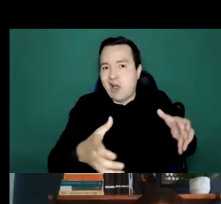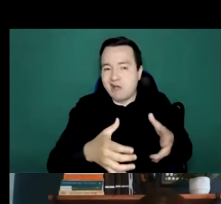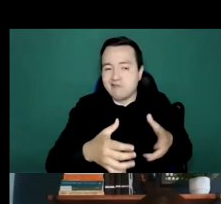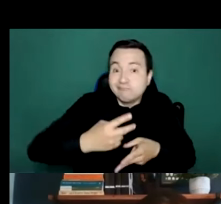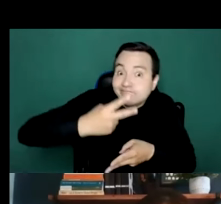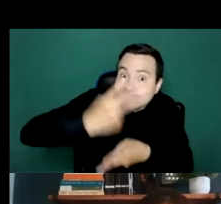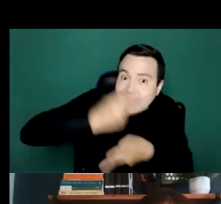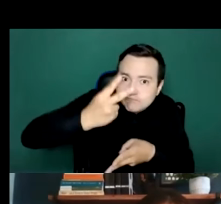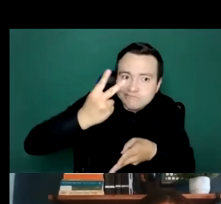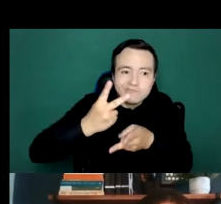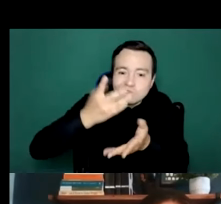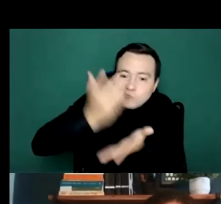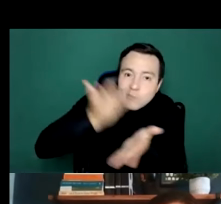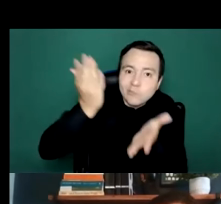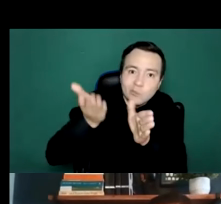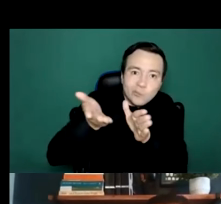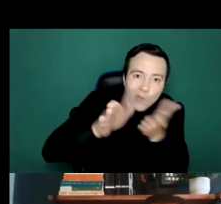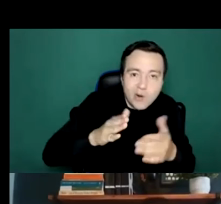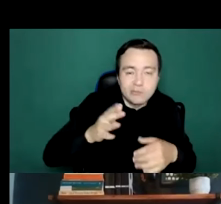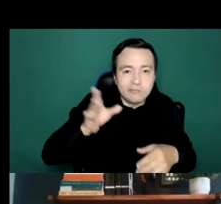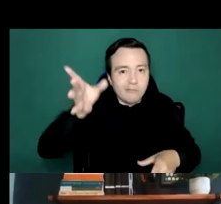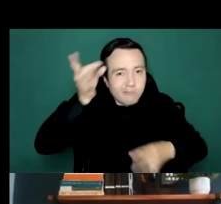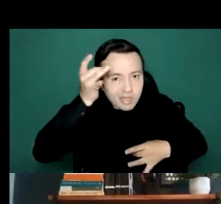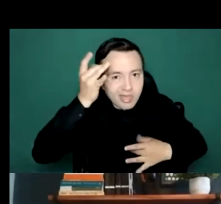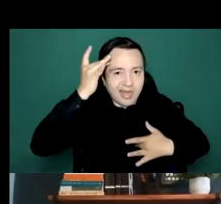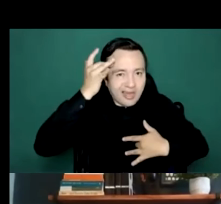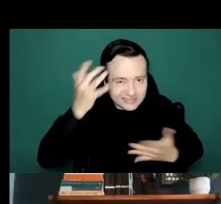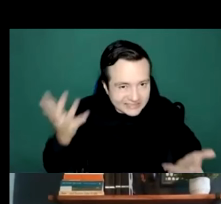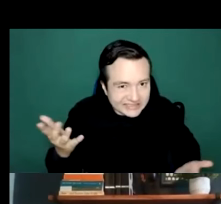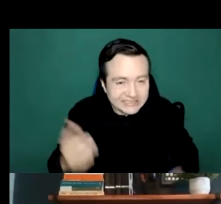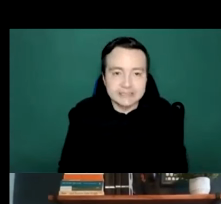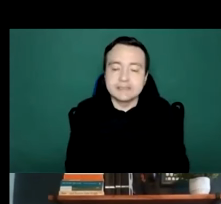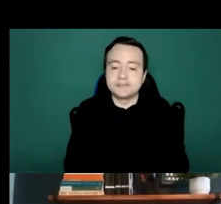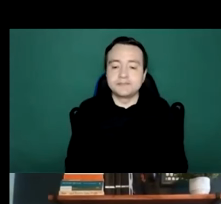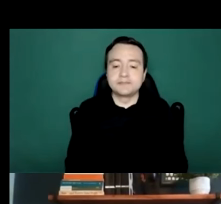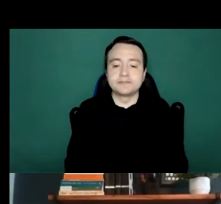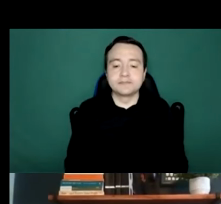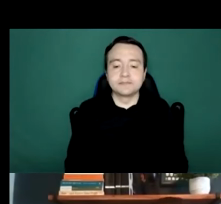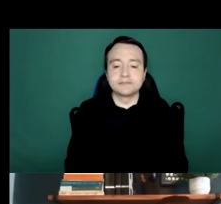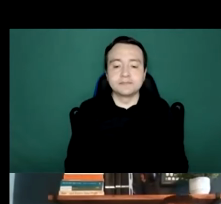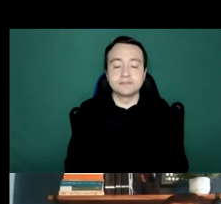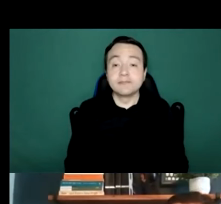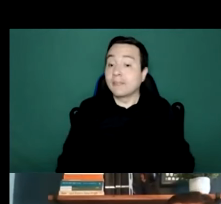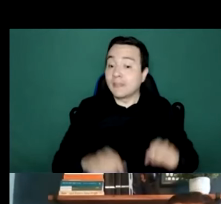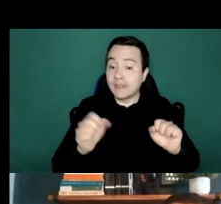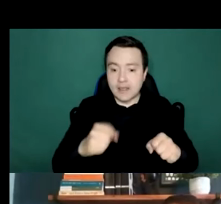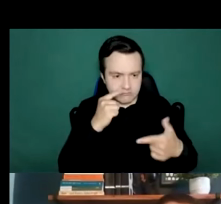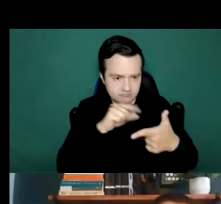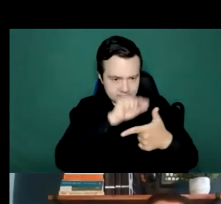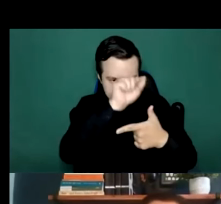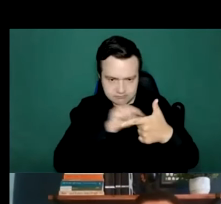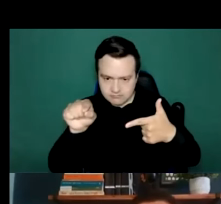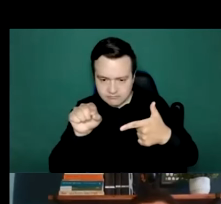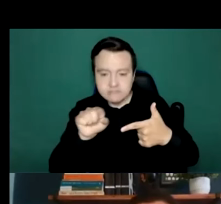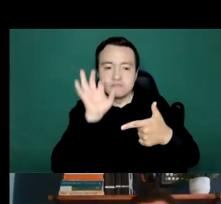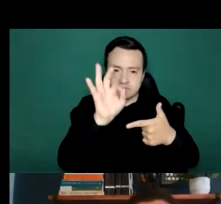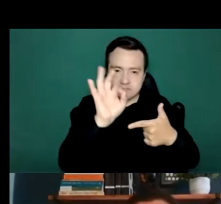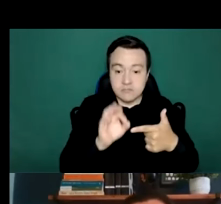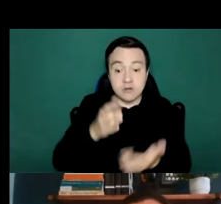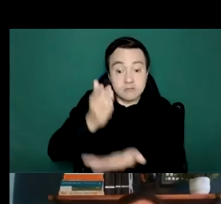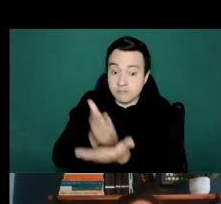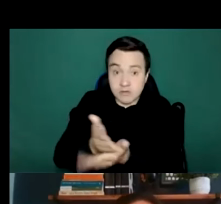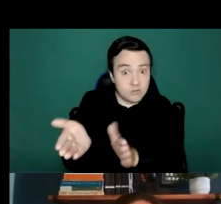they had timely access to the health services. In fact, when we try to cross both variables,